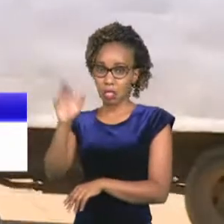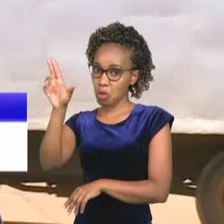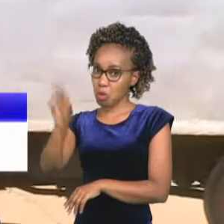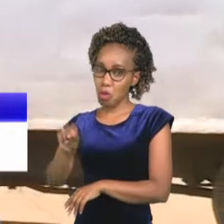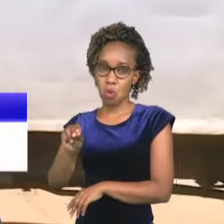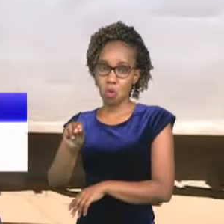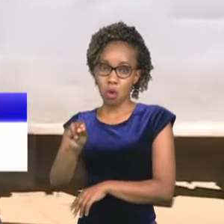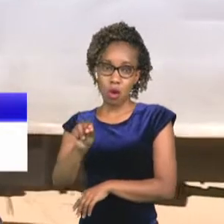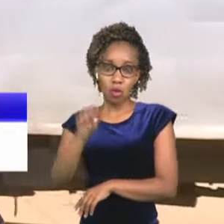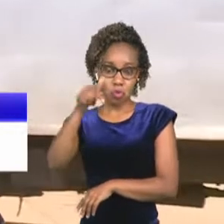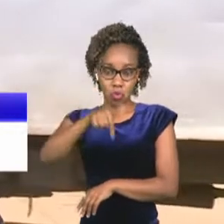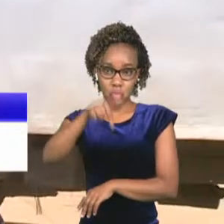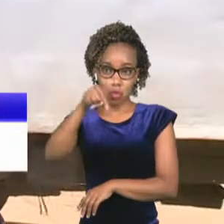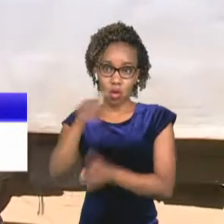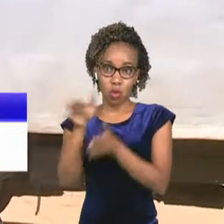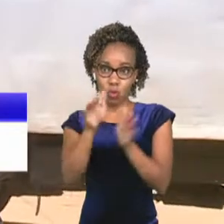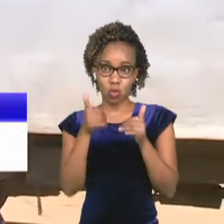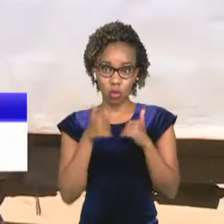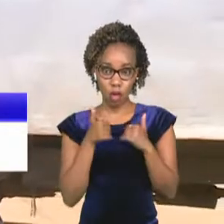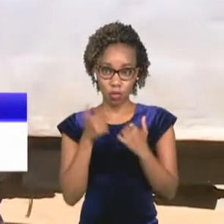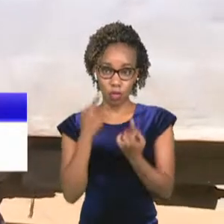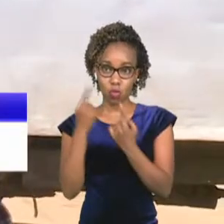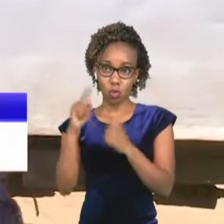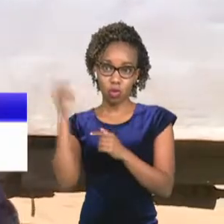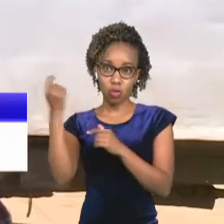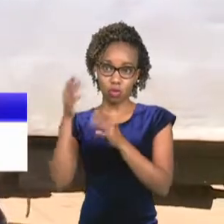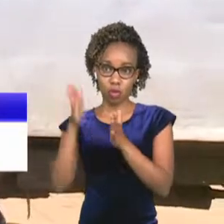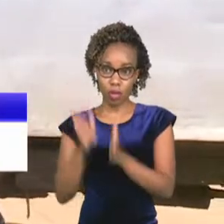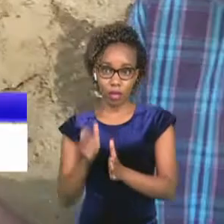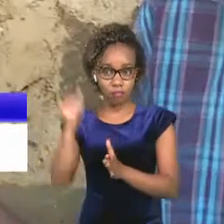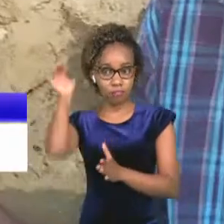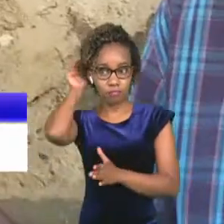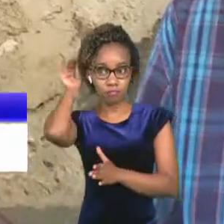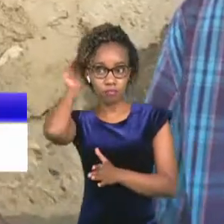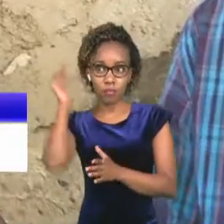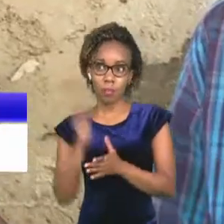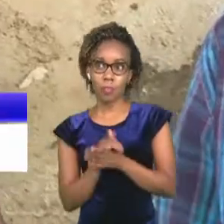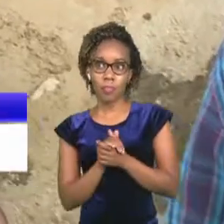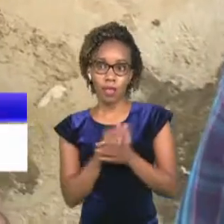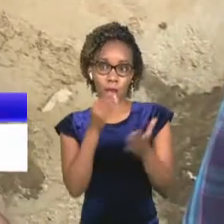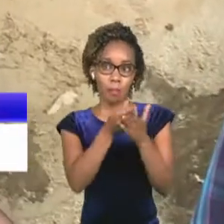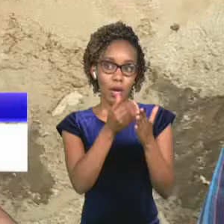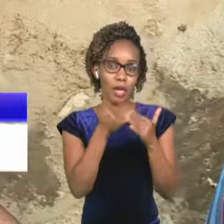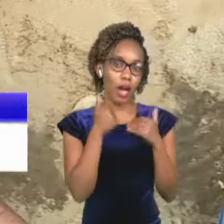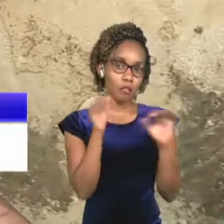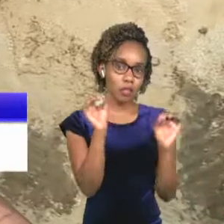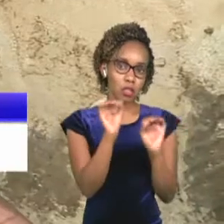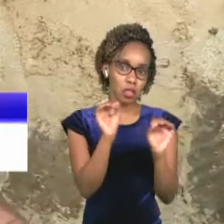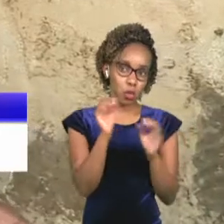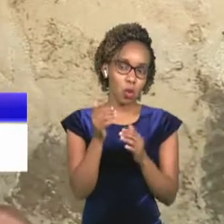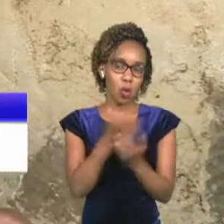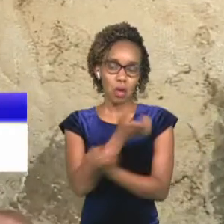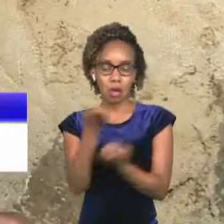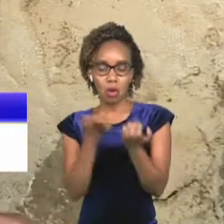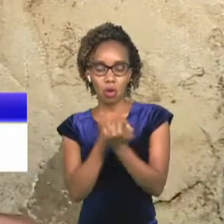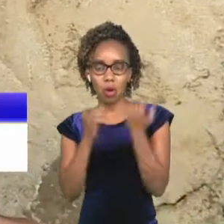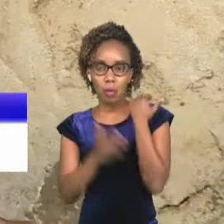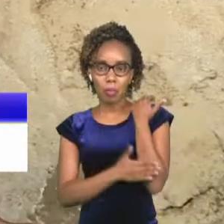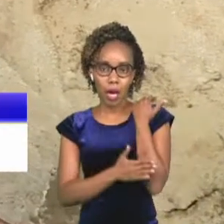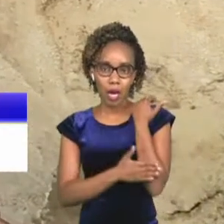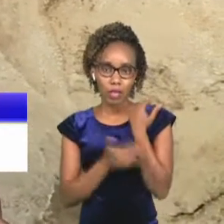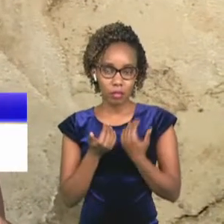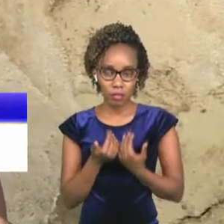drive. However, today we had a chance to talk to Kenyans, and this is what they had to say. Hela kuna, uchumi pia mbaya.